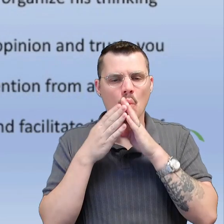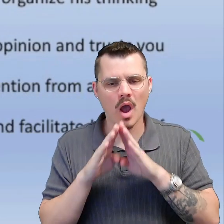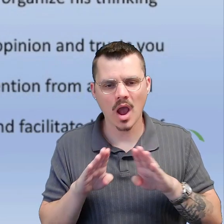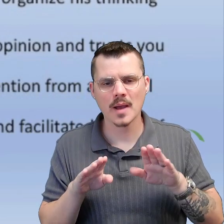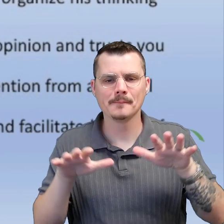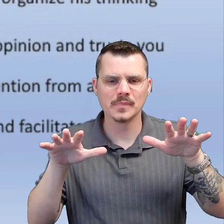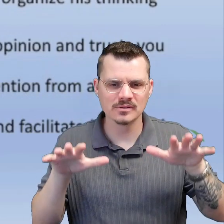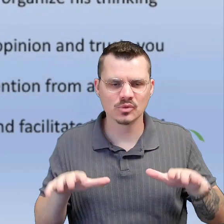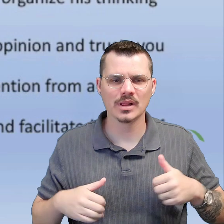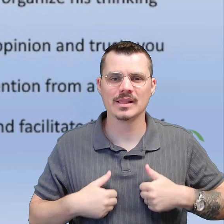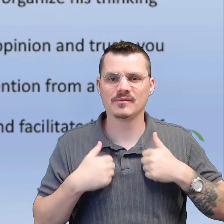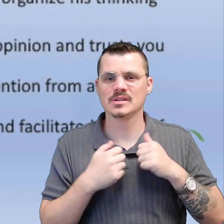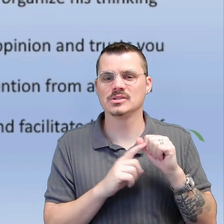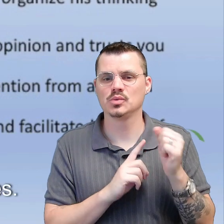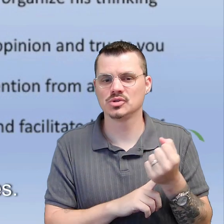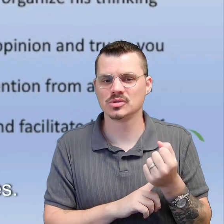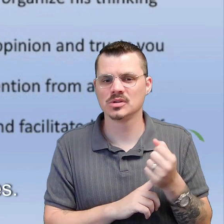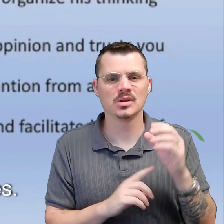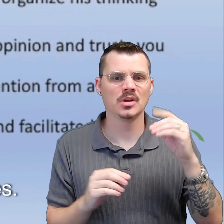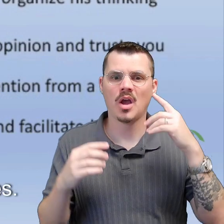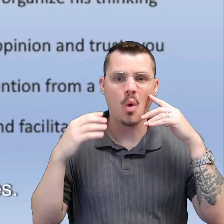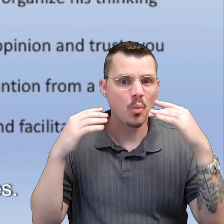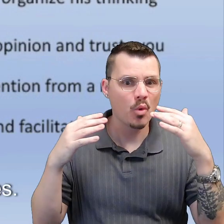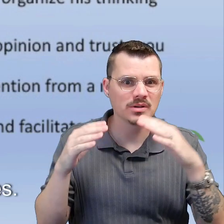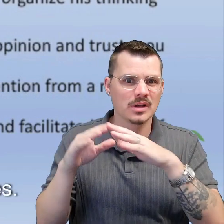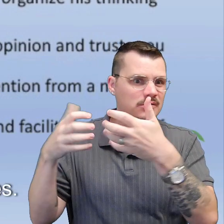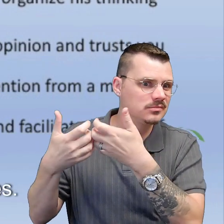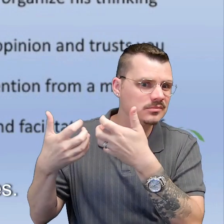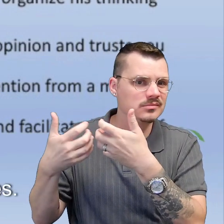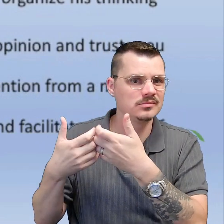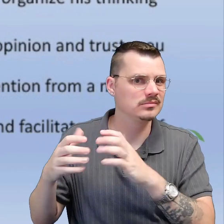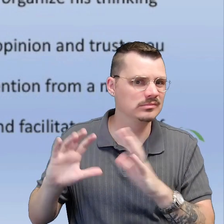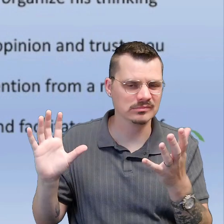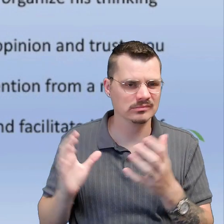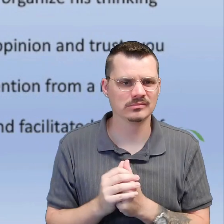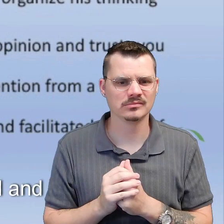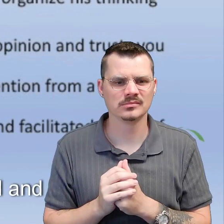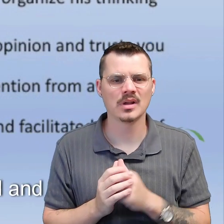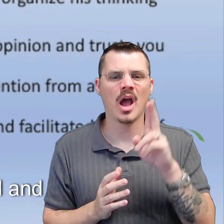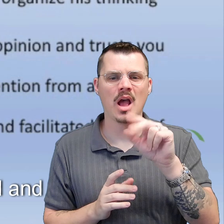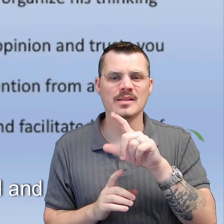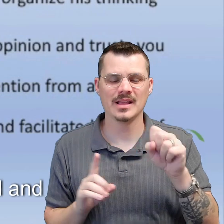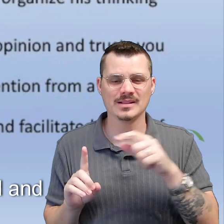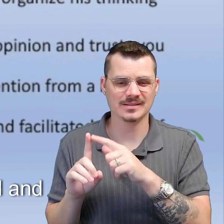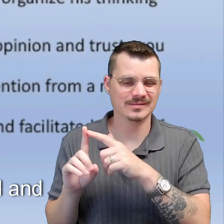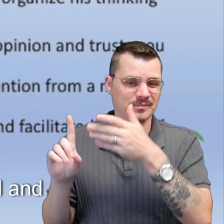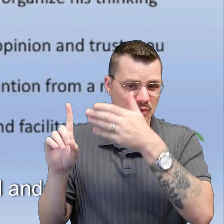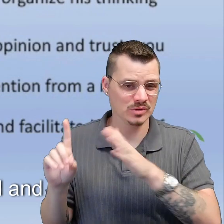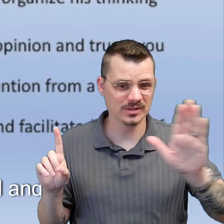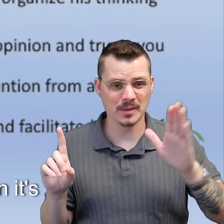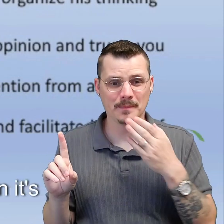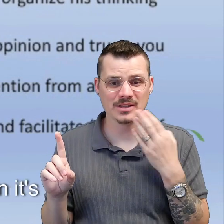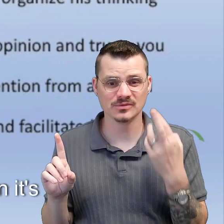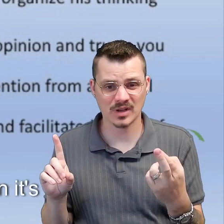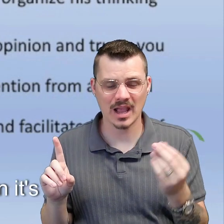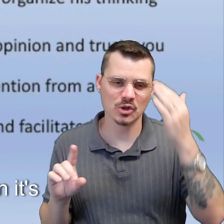Quiet, peaceful living situation. No noisy, unpredictable housemates, unless they're the person's best friend